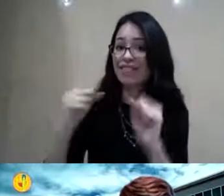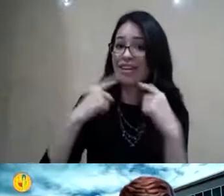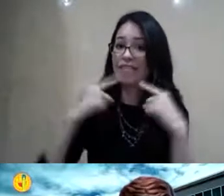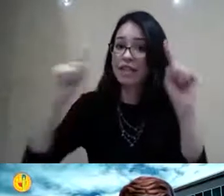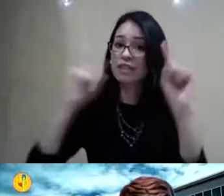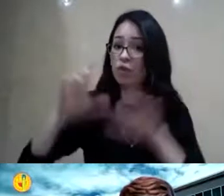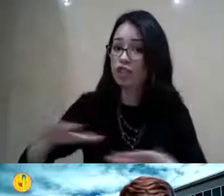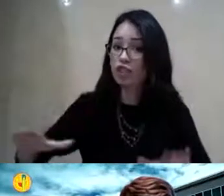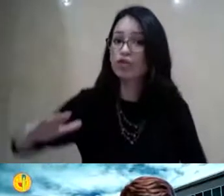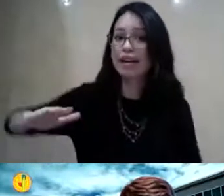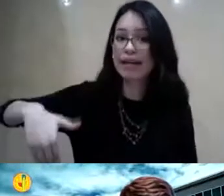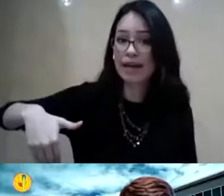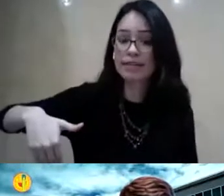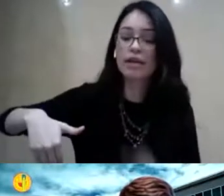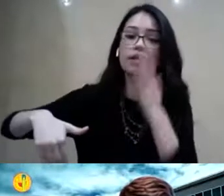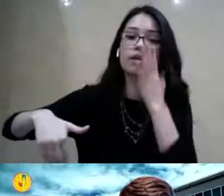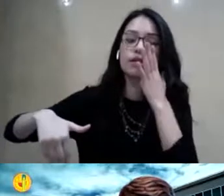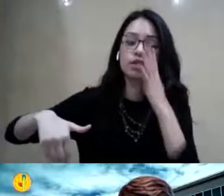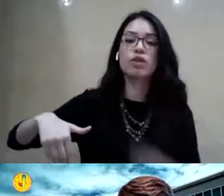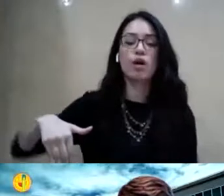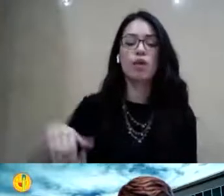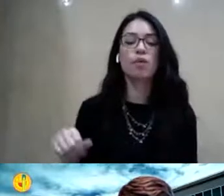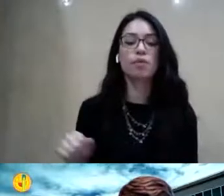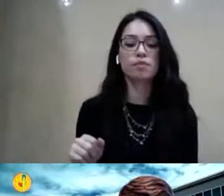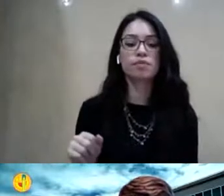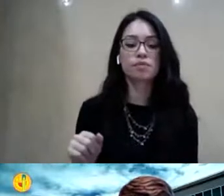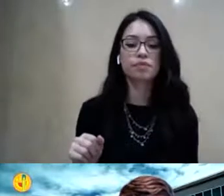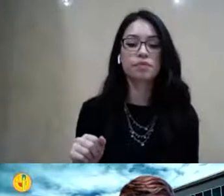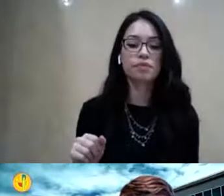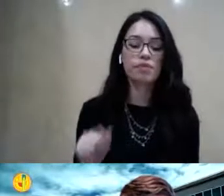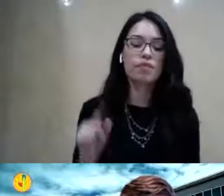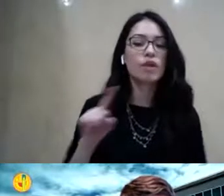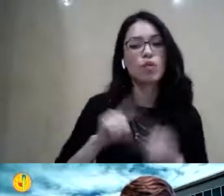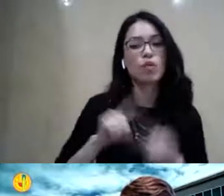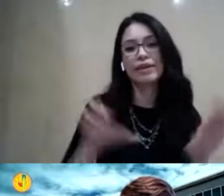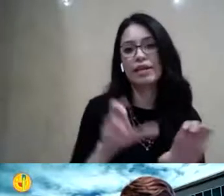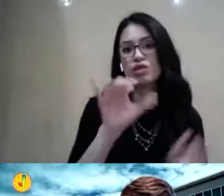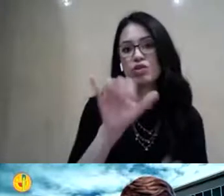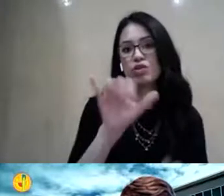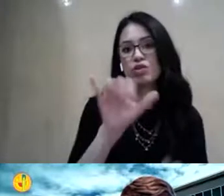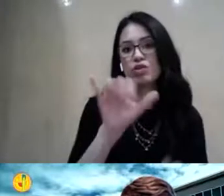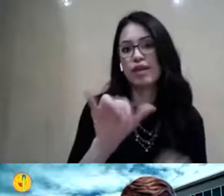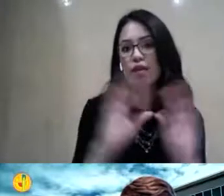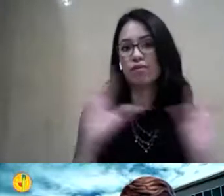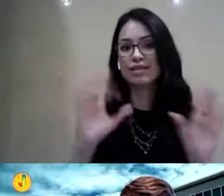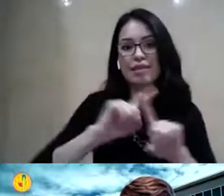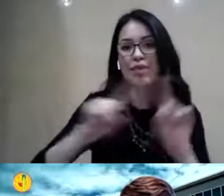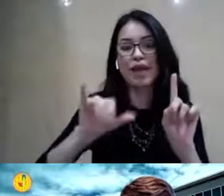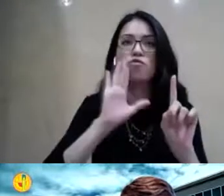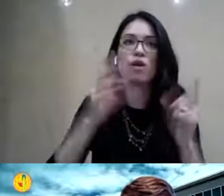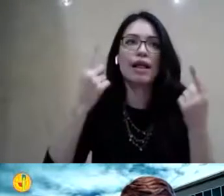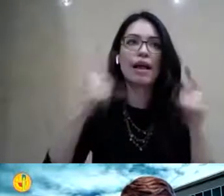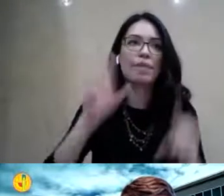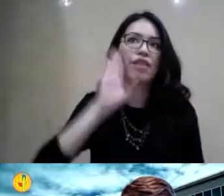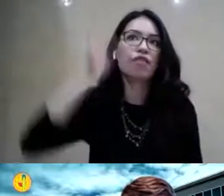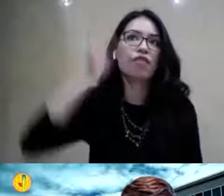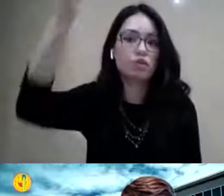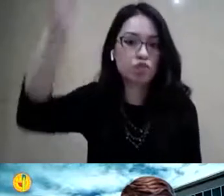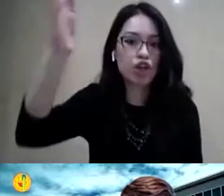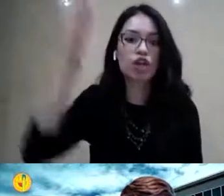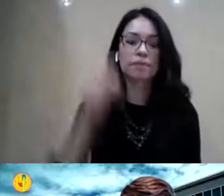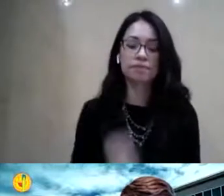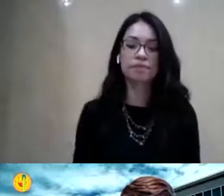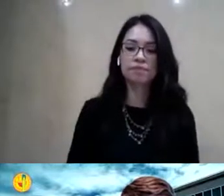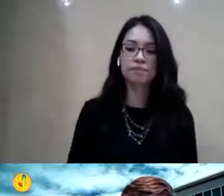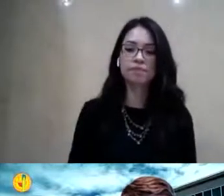other tool at their disposal to keep a school community safe, but that's quite a ways down the road. Thank you, great. And we had